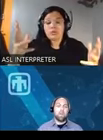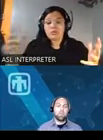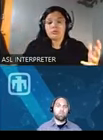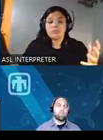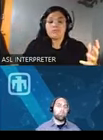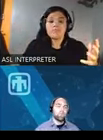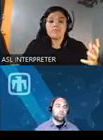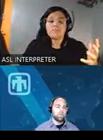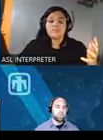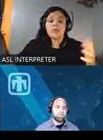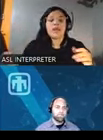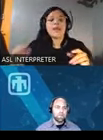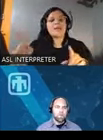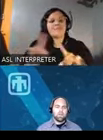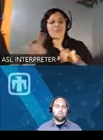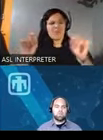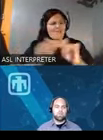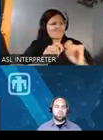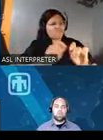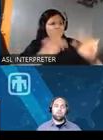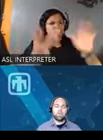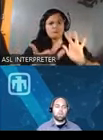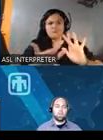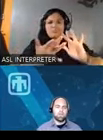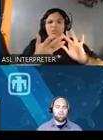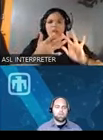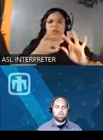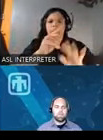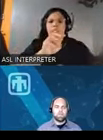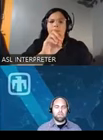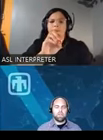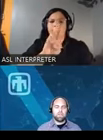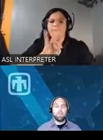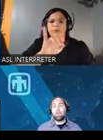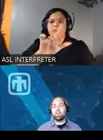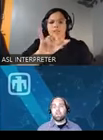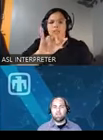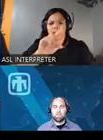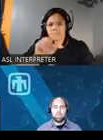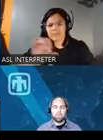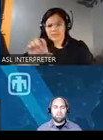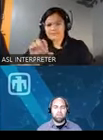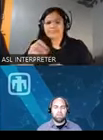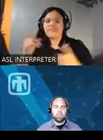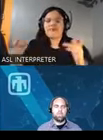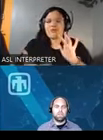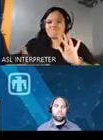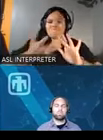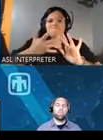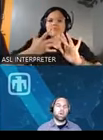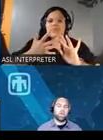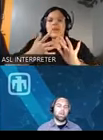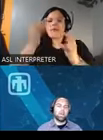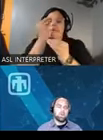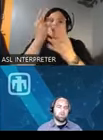a platform called Mobilize. This is for networking and information exchange in an online community. So it really